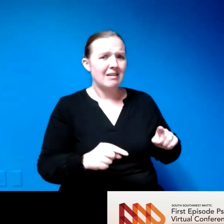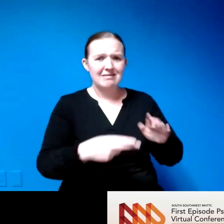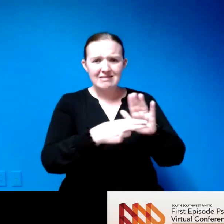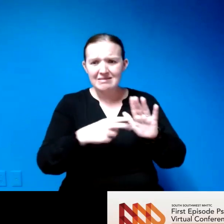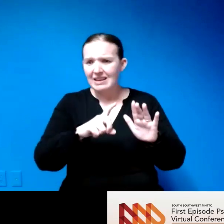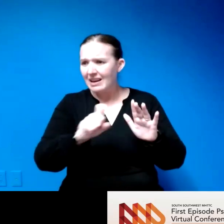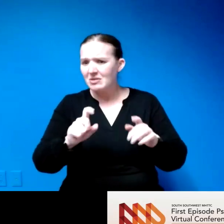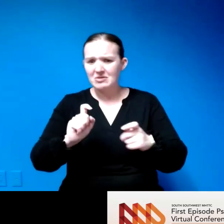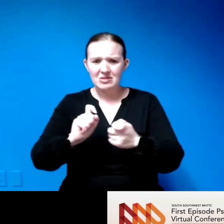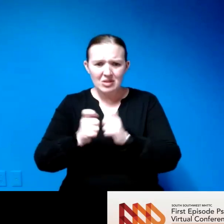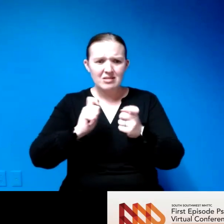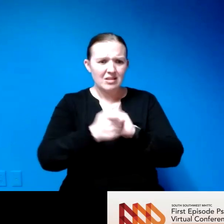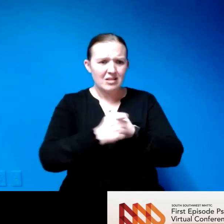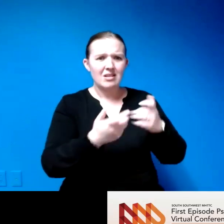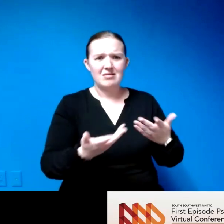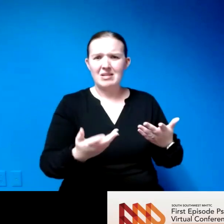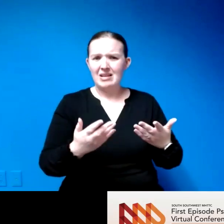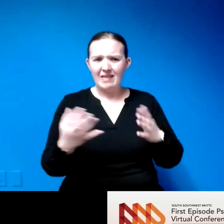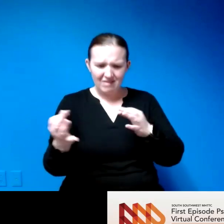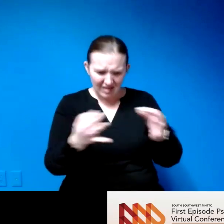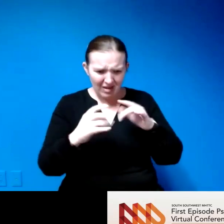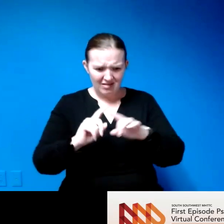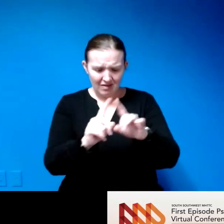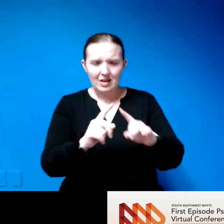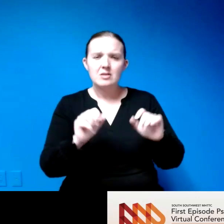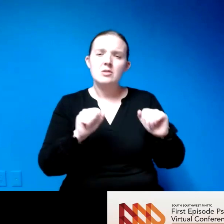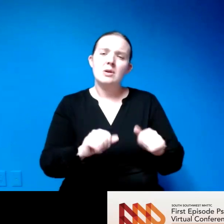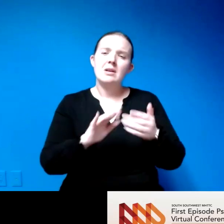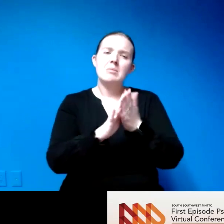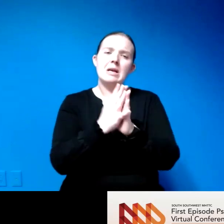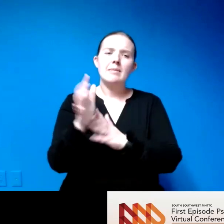diagnoses or different types of feedback from people. So it can be confusing.